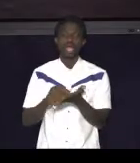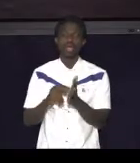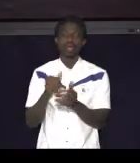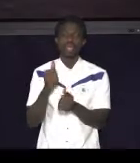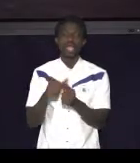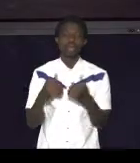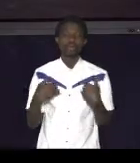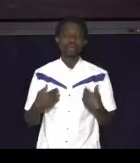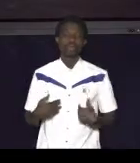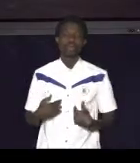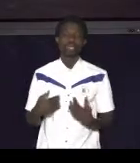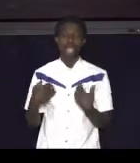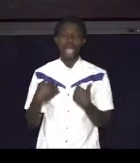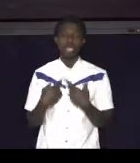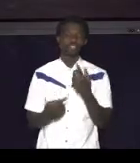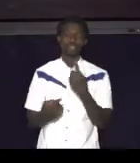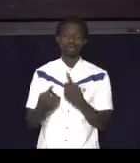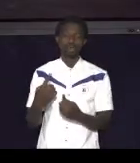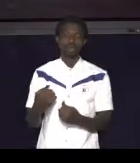Everybody has come.